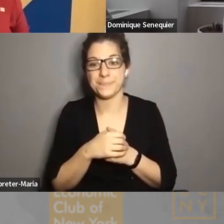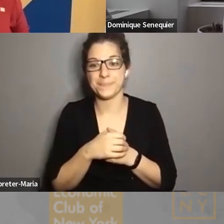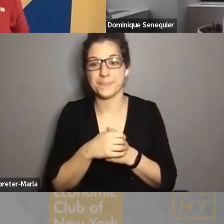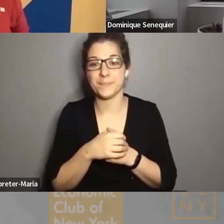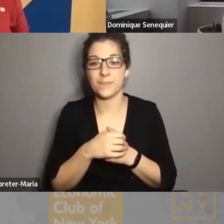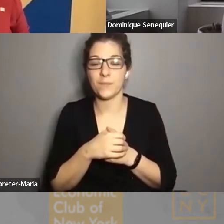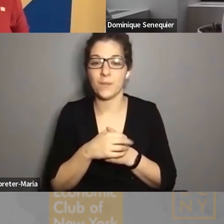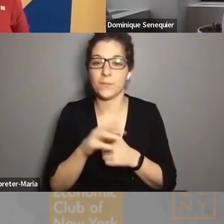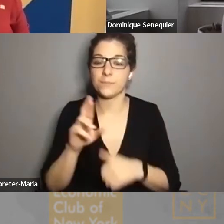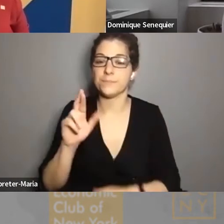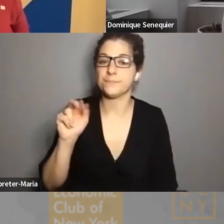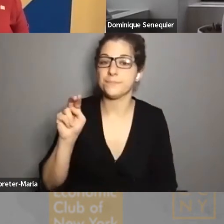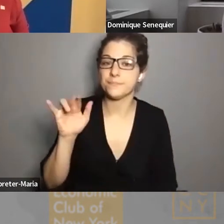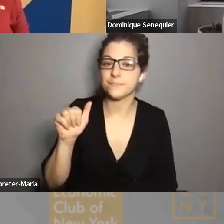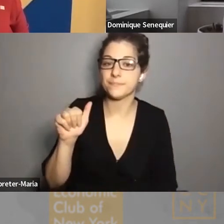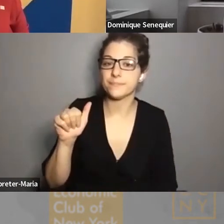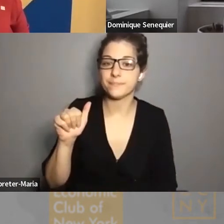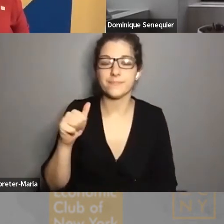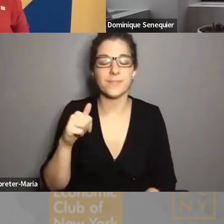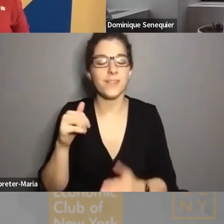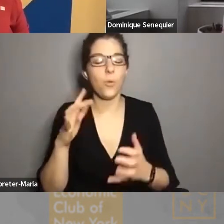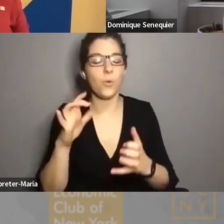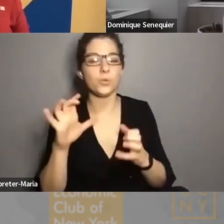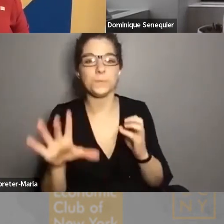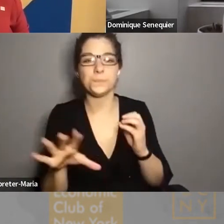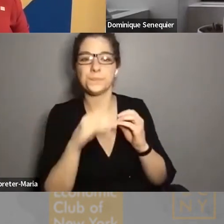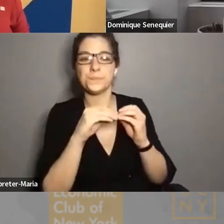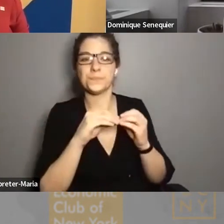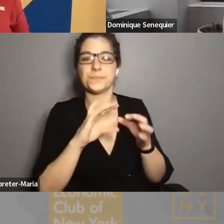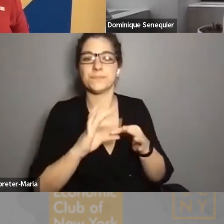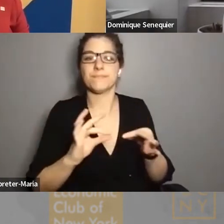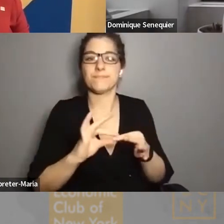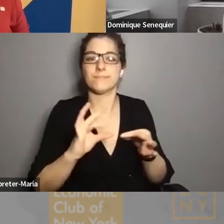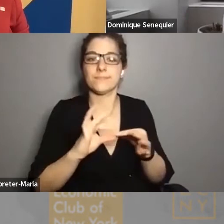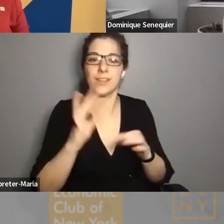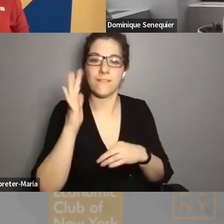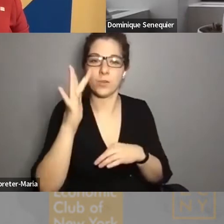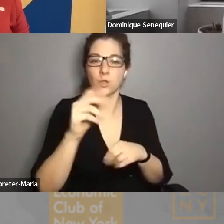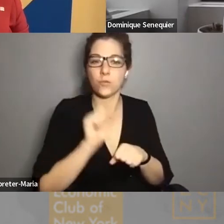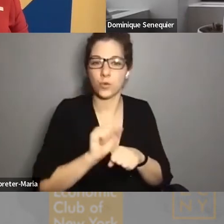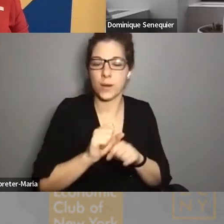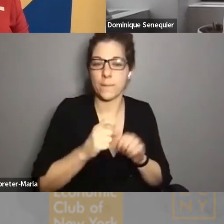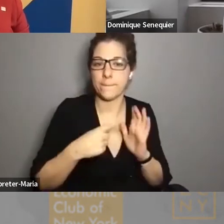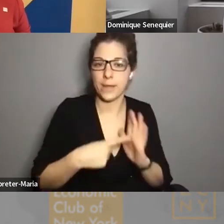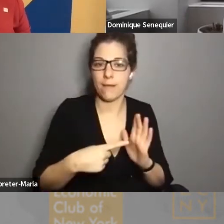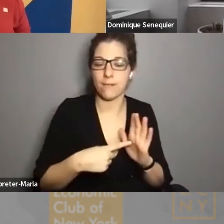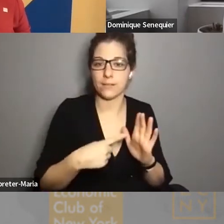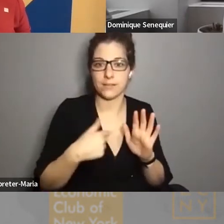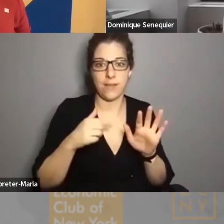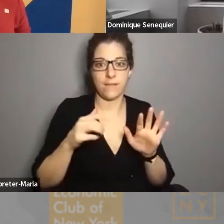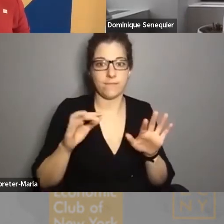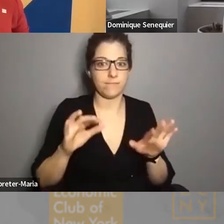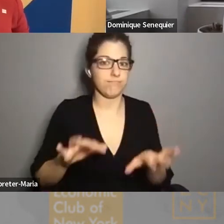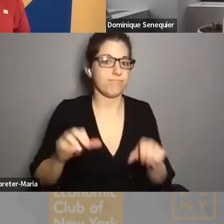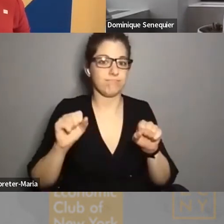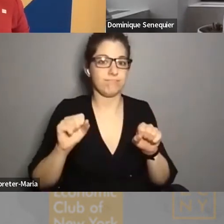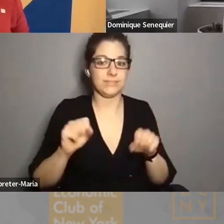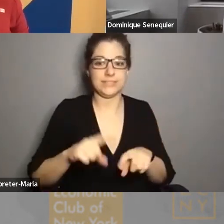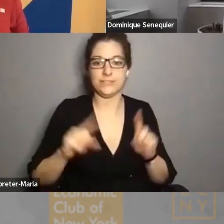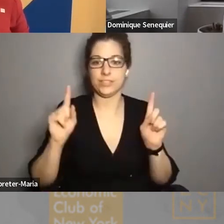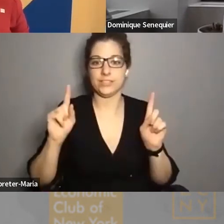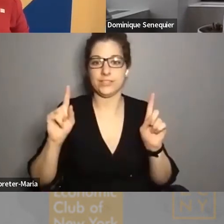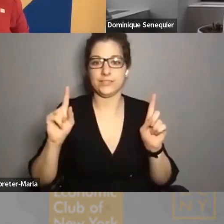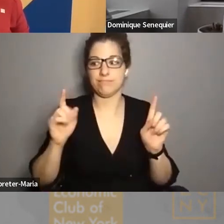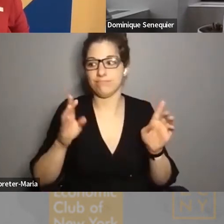say something? Yeah, I just wanted to jump in on the future of work models because I've taken it a totally